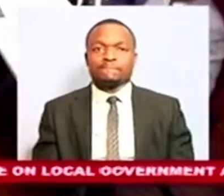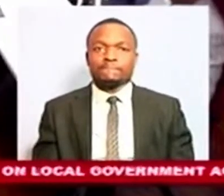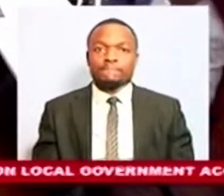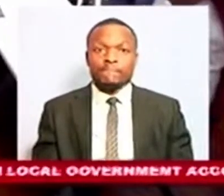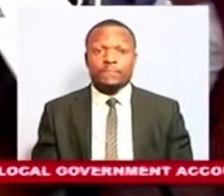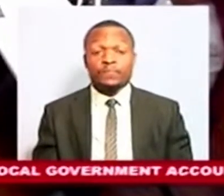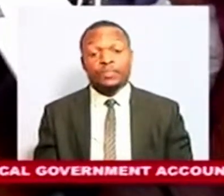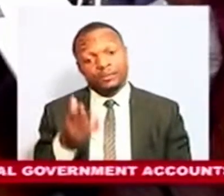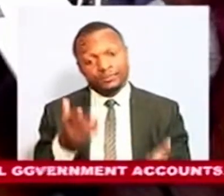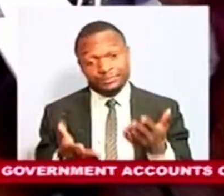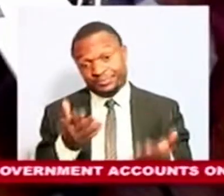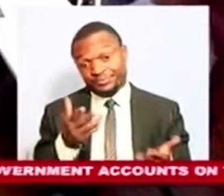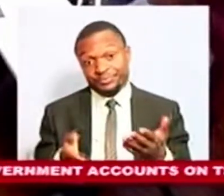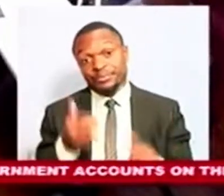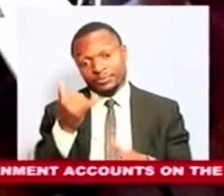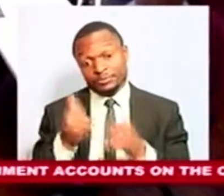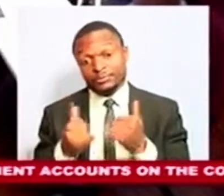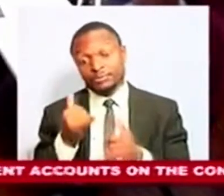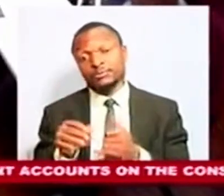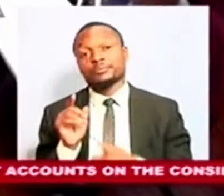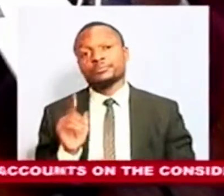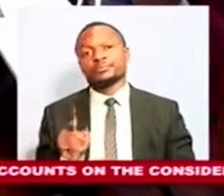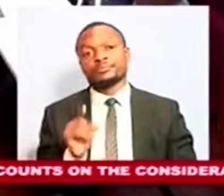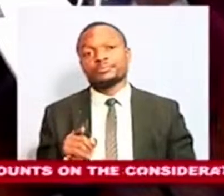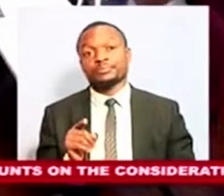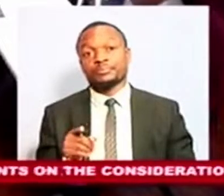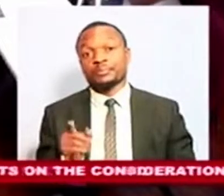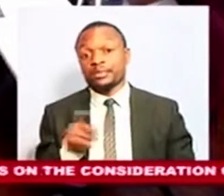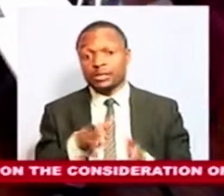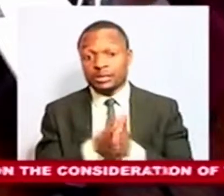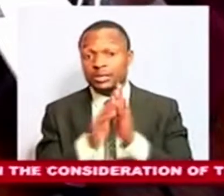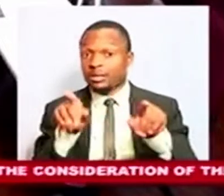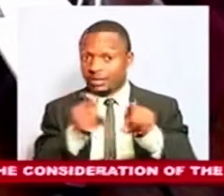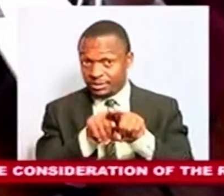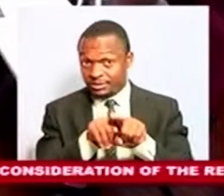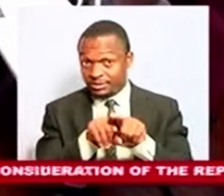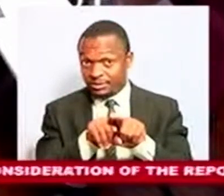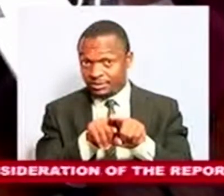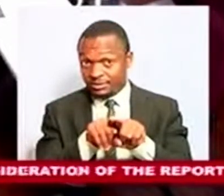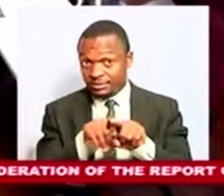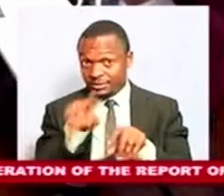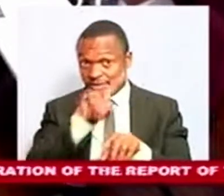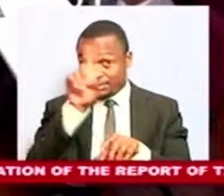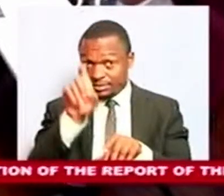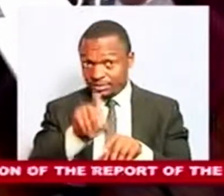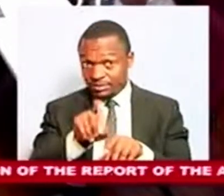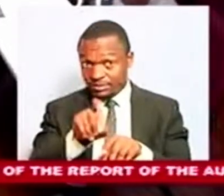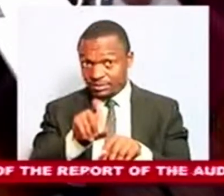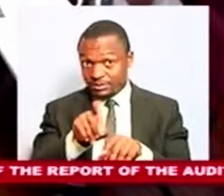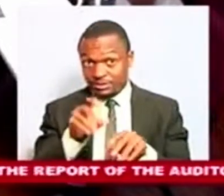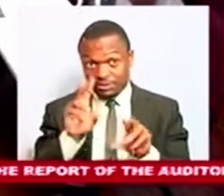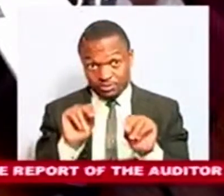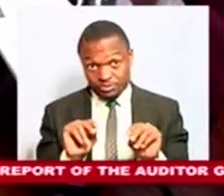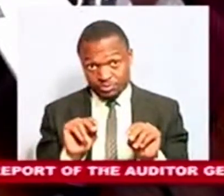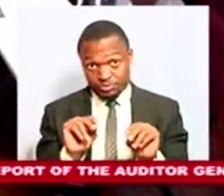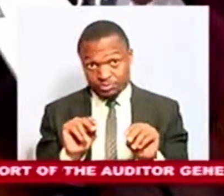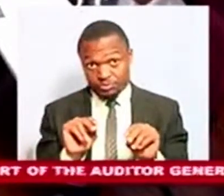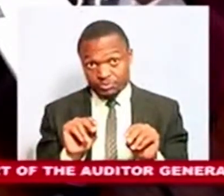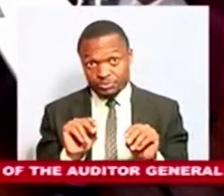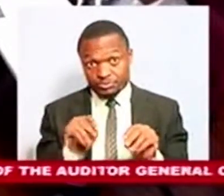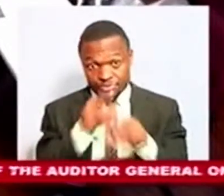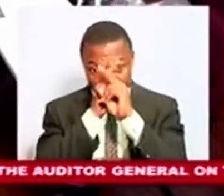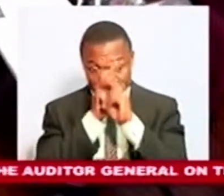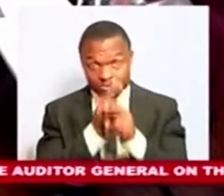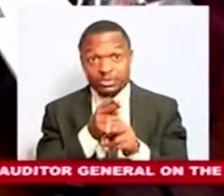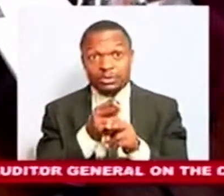Yeah, maybe let's finish on that one. Are you asking on the same question on no? Okay, Honorable,